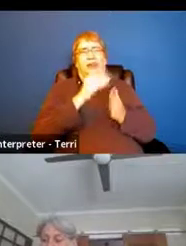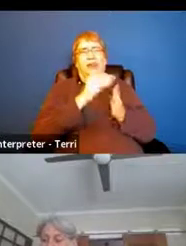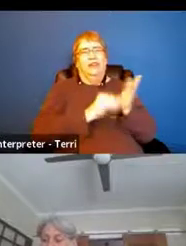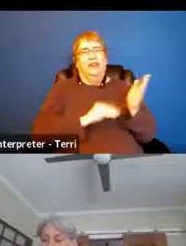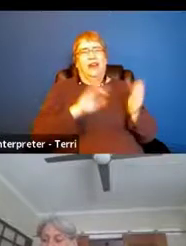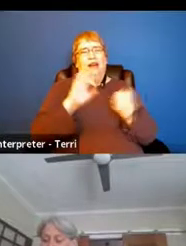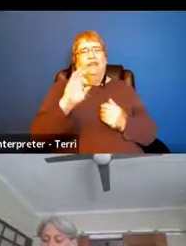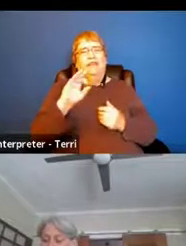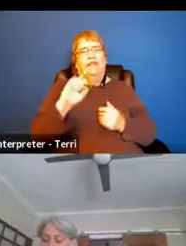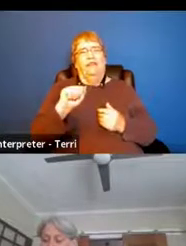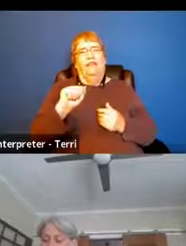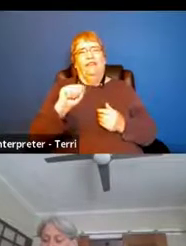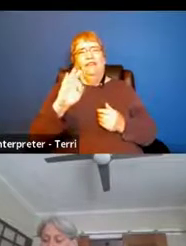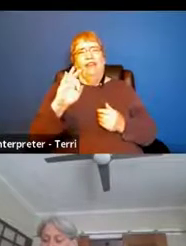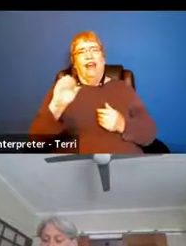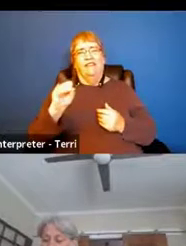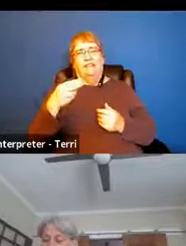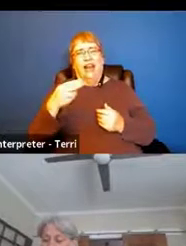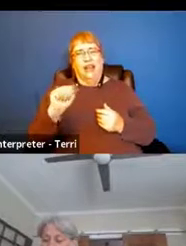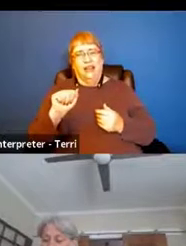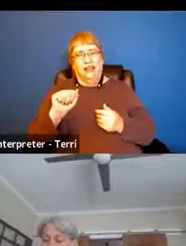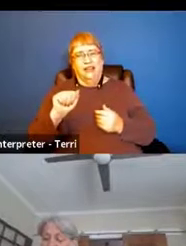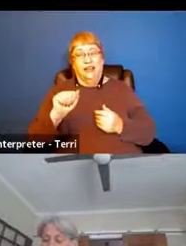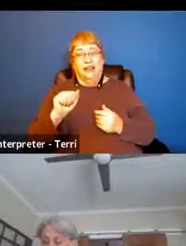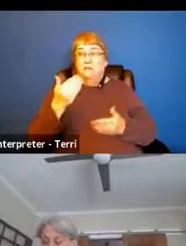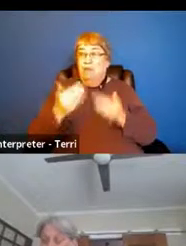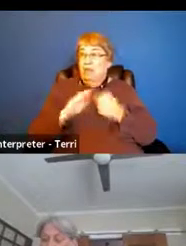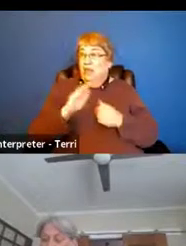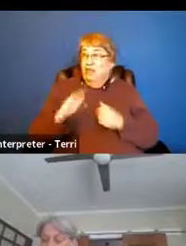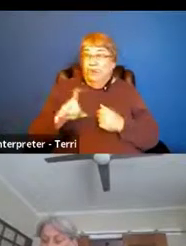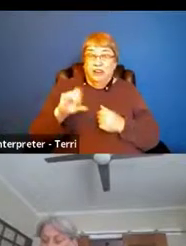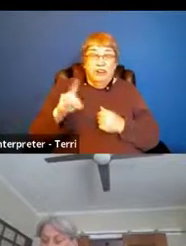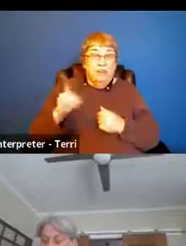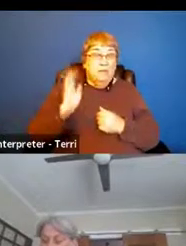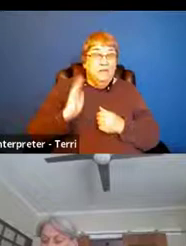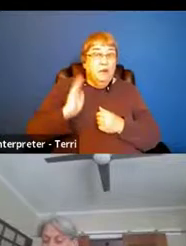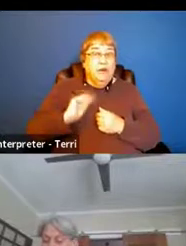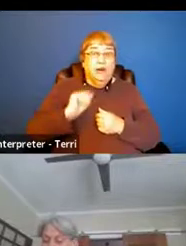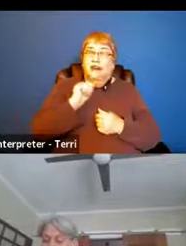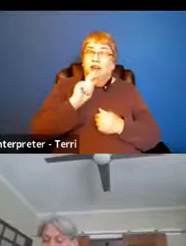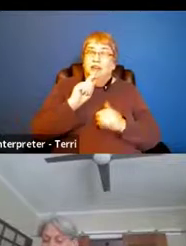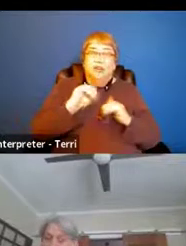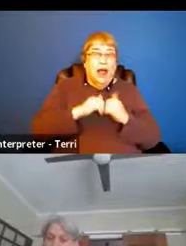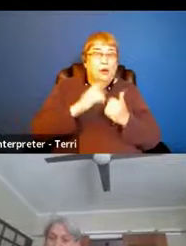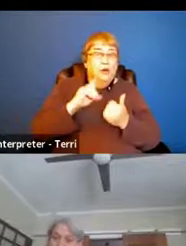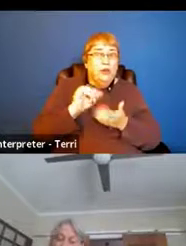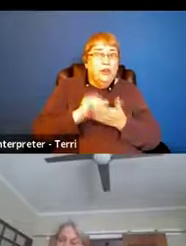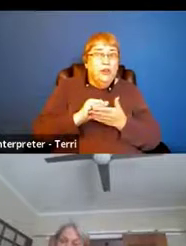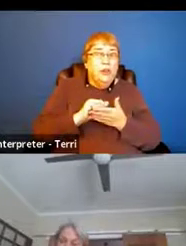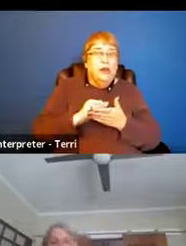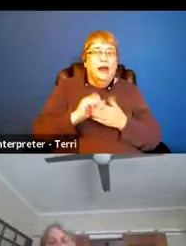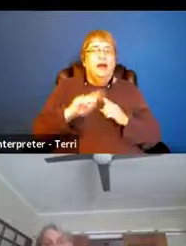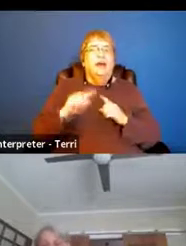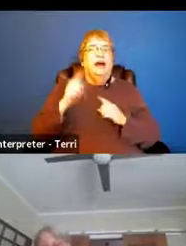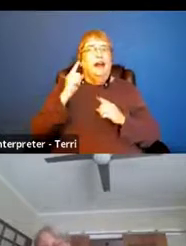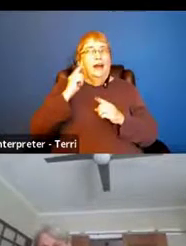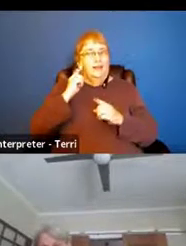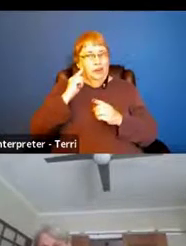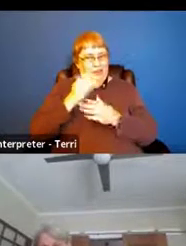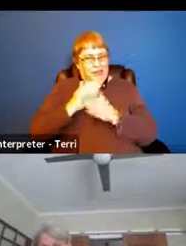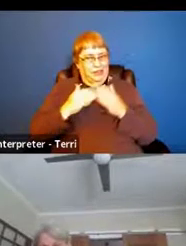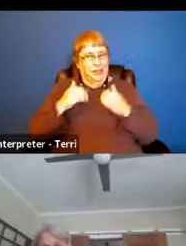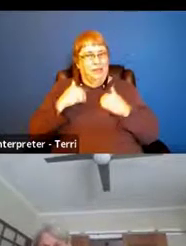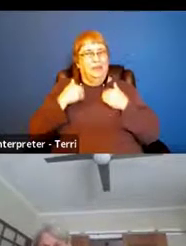those adulting type things that maybe young people have never done before, so they're not familiar with how to do it. I have heard some young people